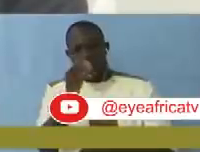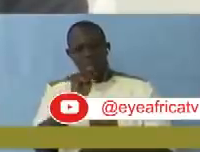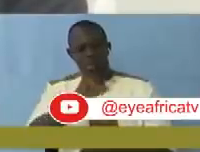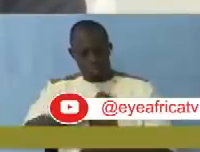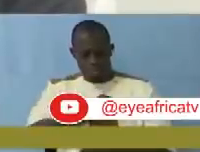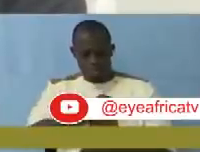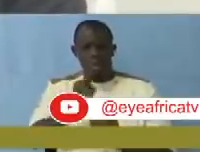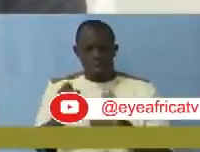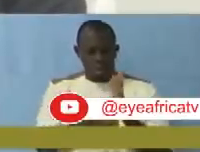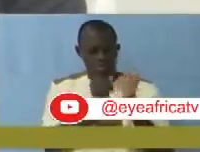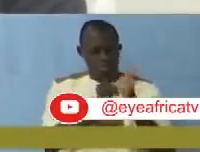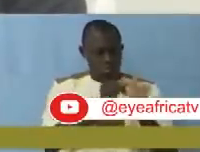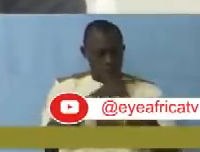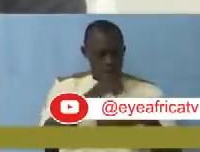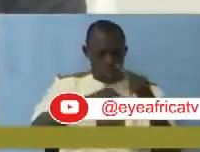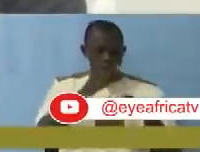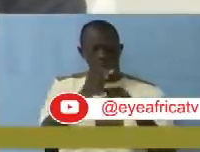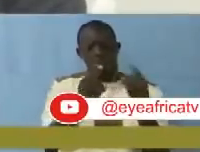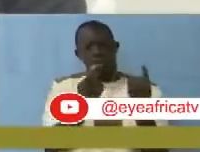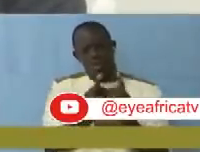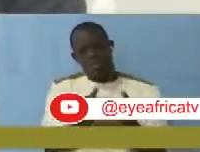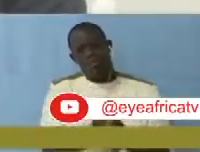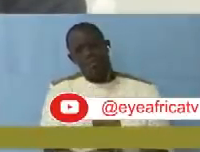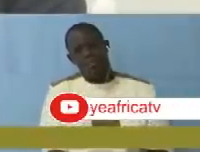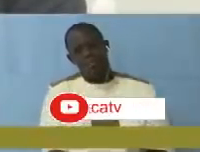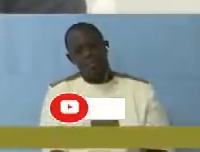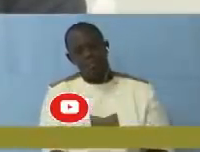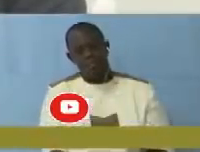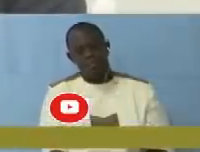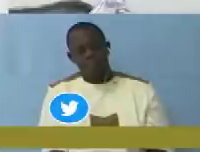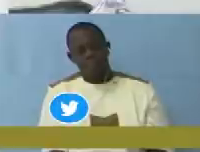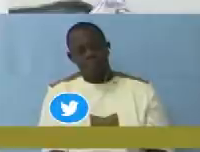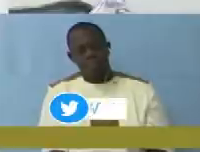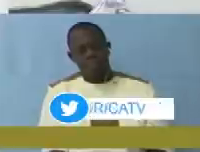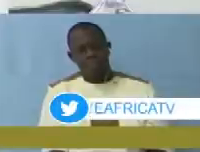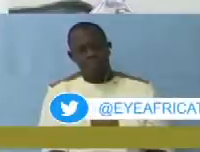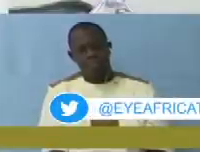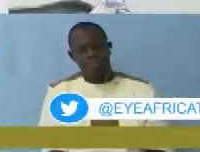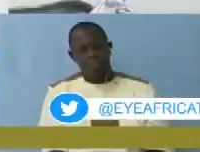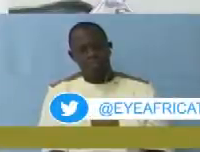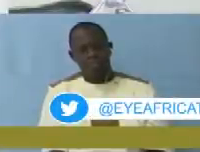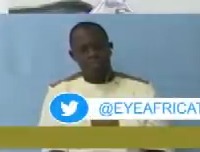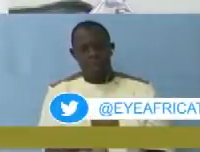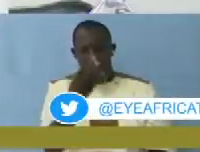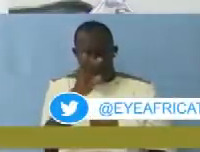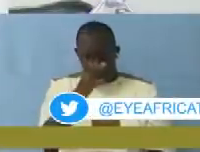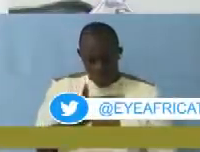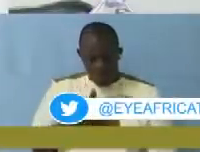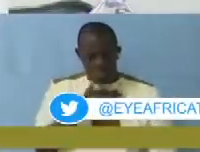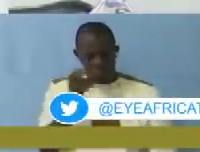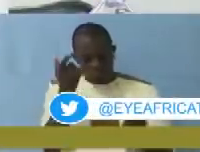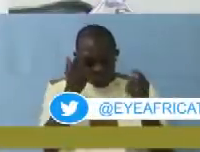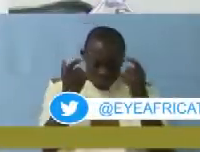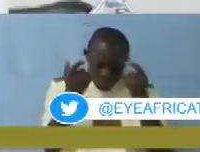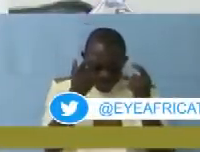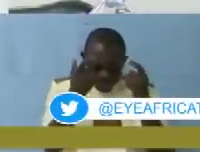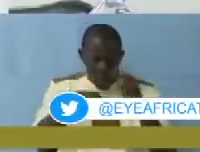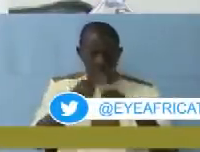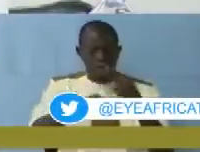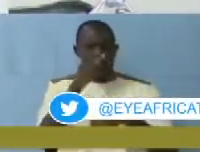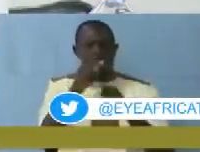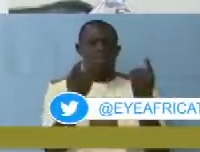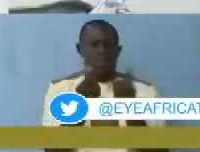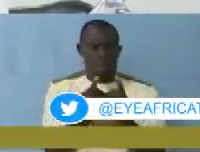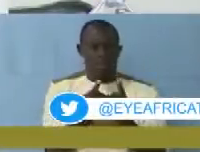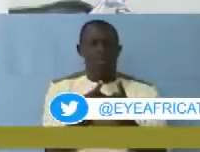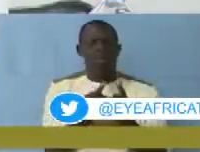counter experience unit wal fana men dati If there are doubts on it. ning hakili fulo sotonta akolu